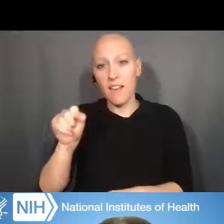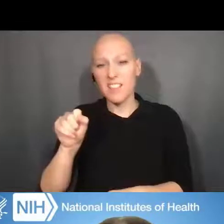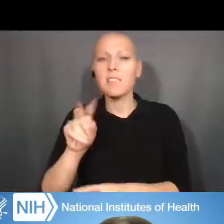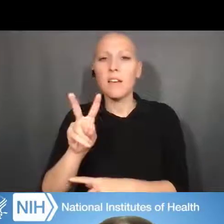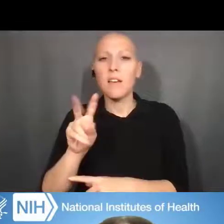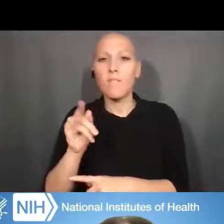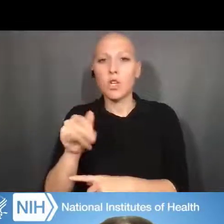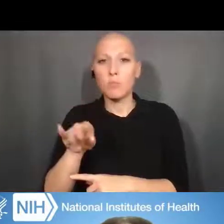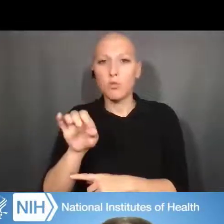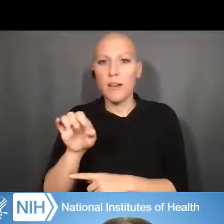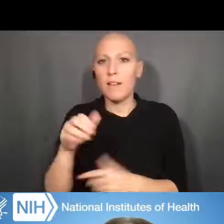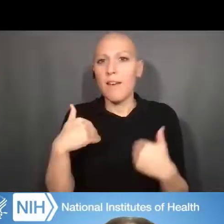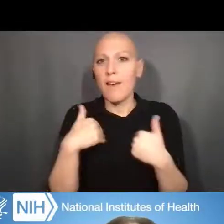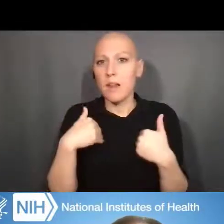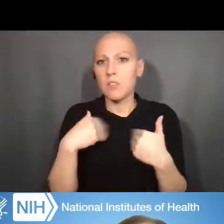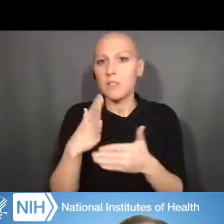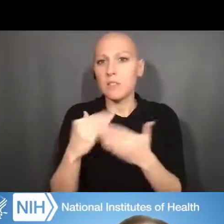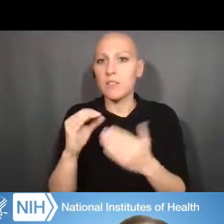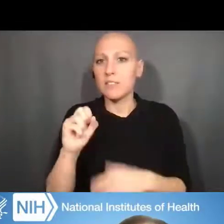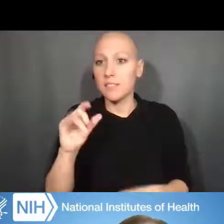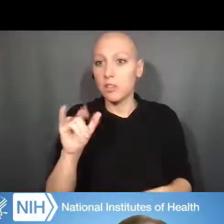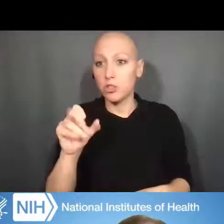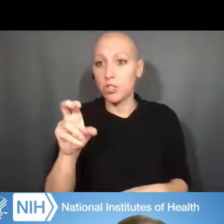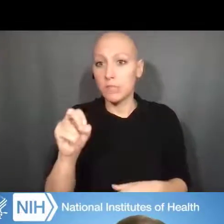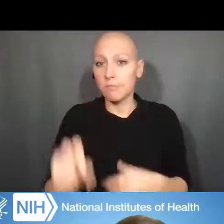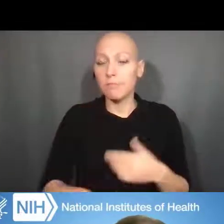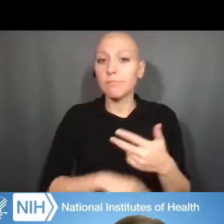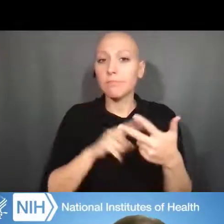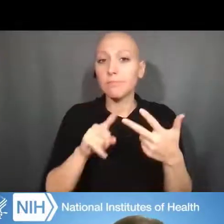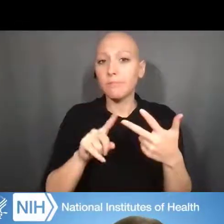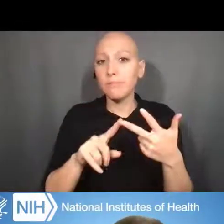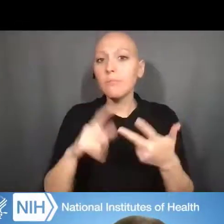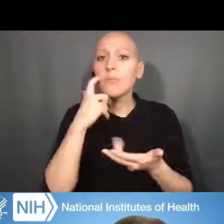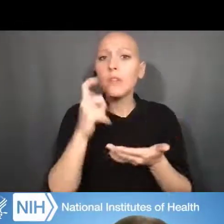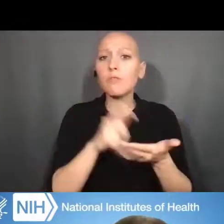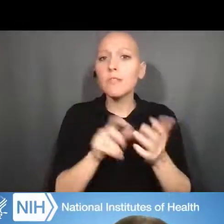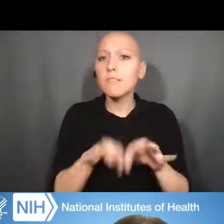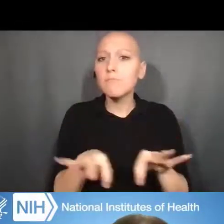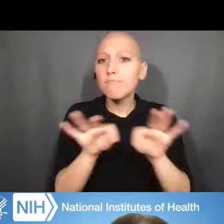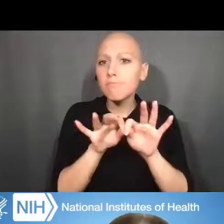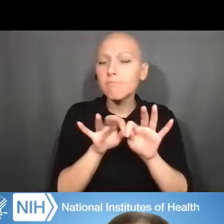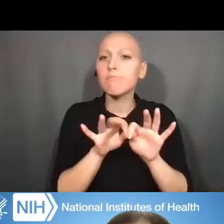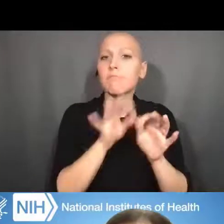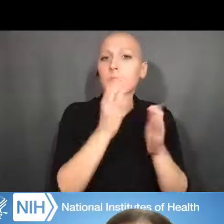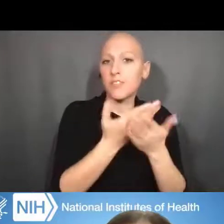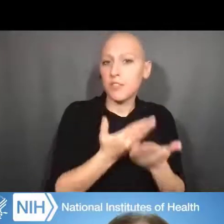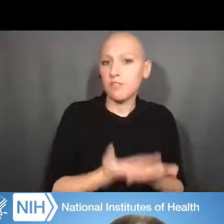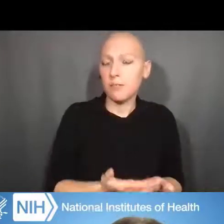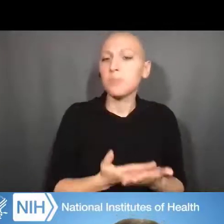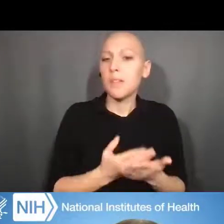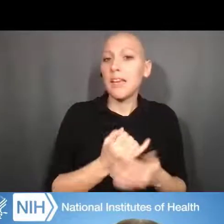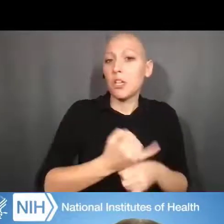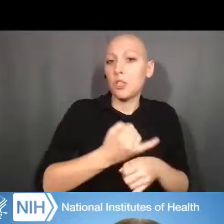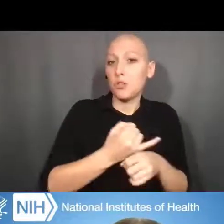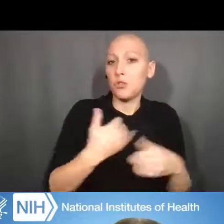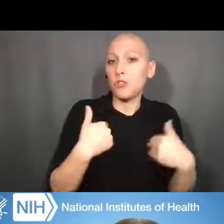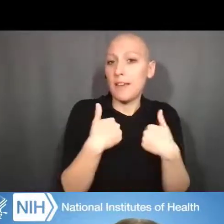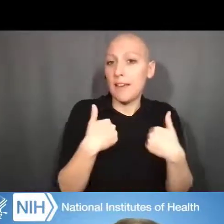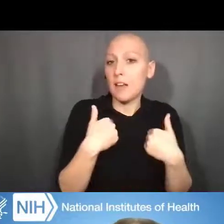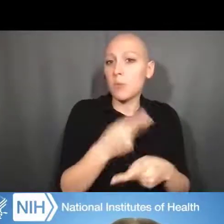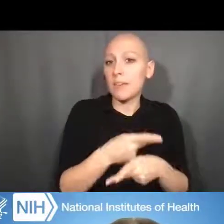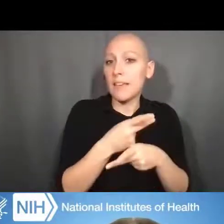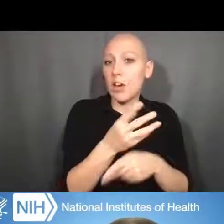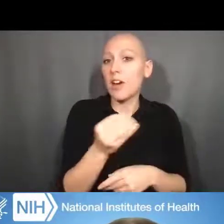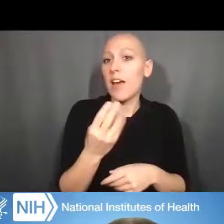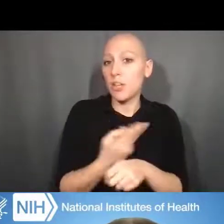as the VAS. You should be able to recognize the significance of verifying Institutional Animal Care and Use Committee